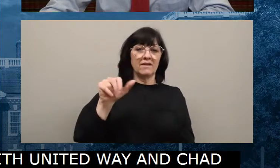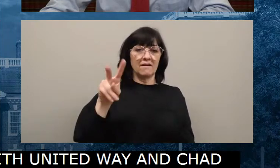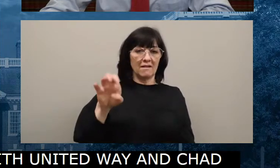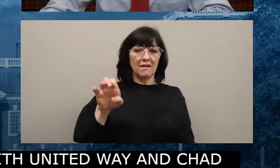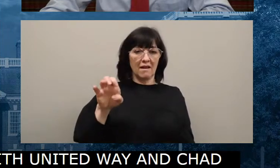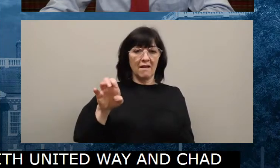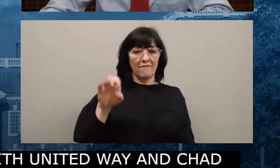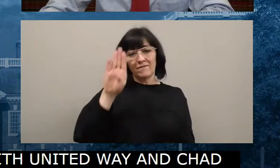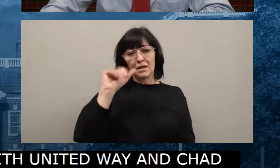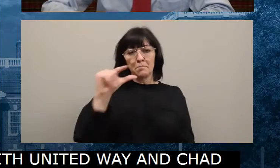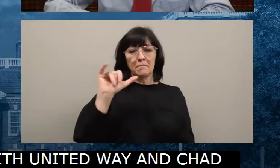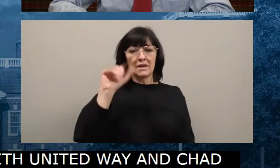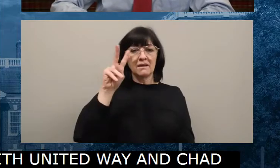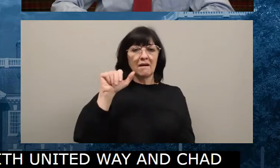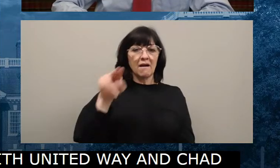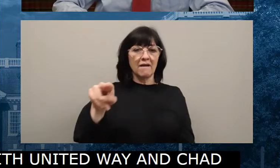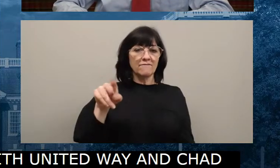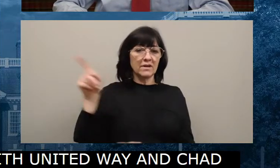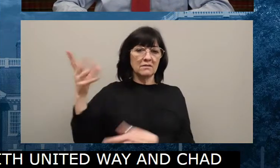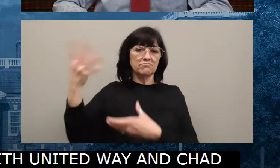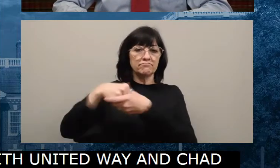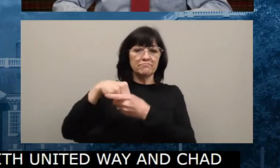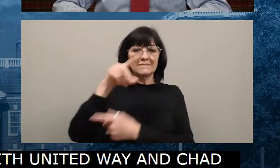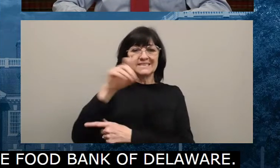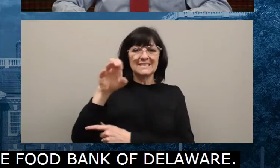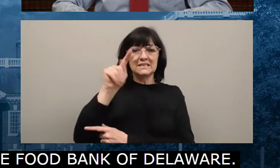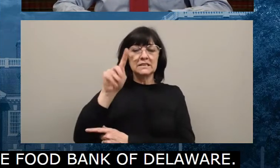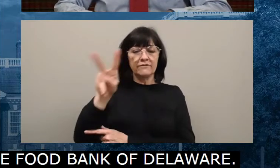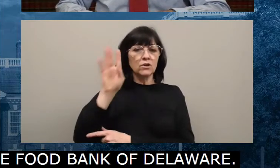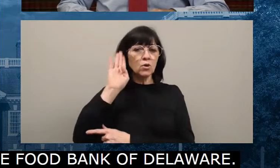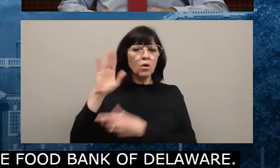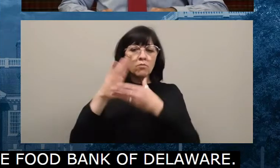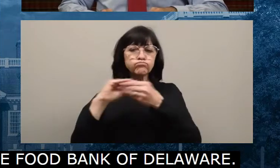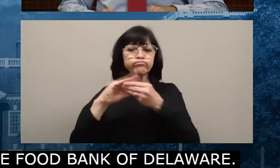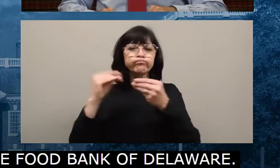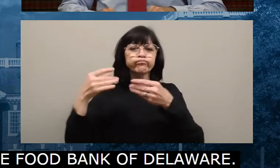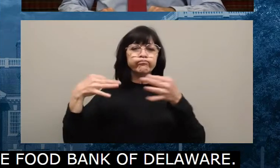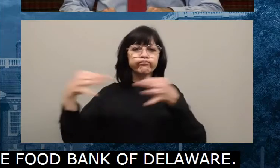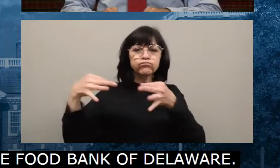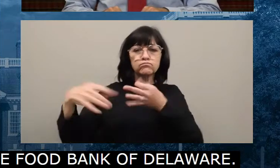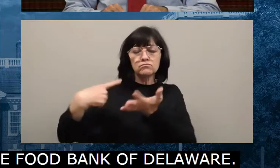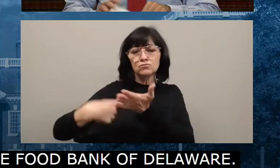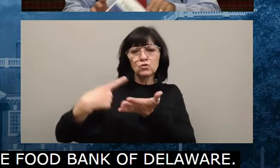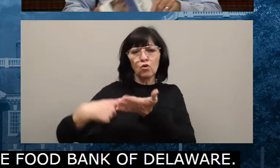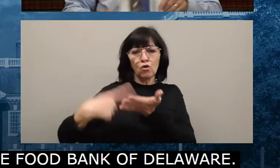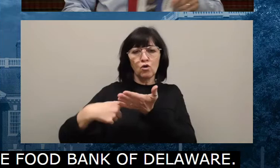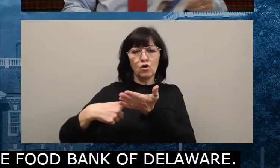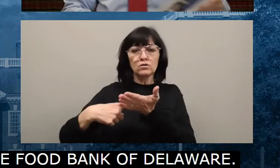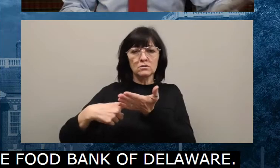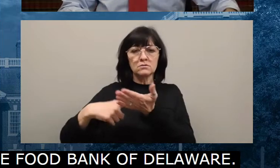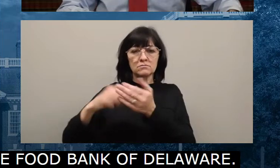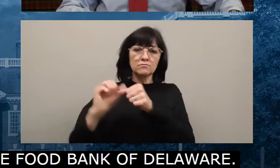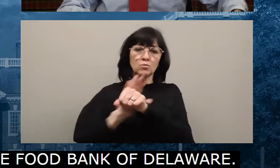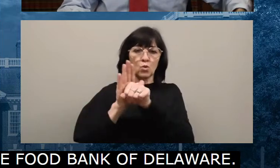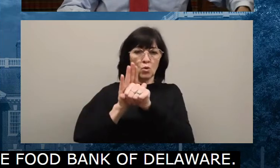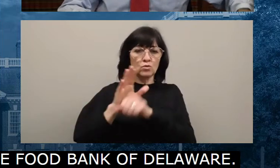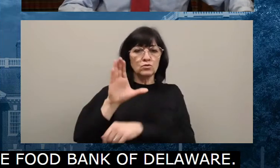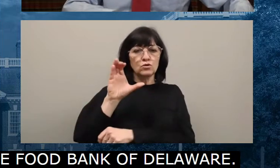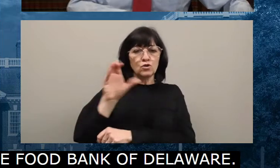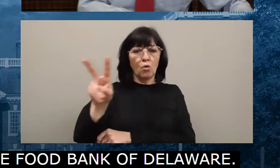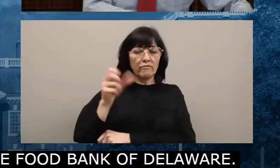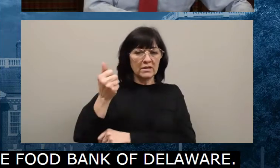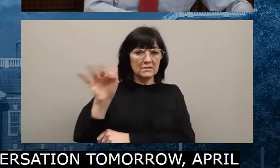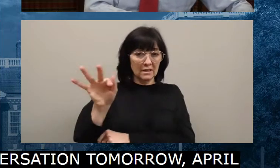with DETV, and the COVID conversation tomorrow, April 14th. We have meetings, media once again have joined